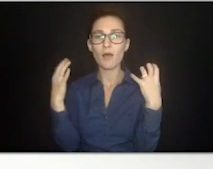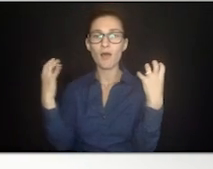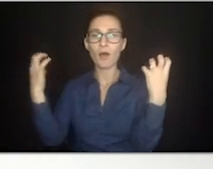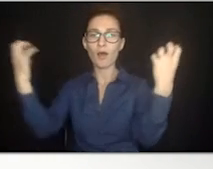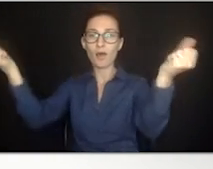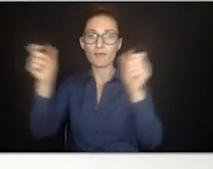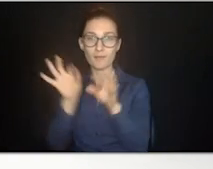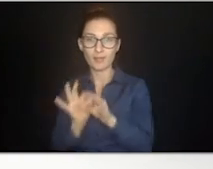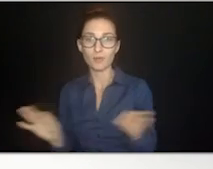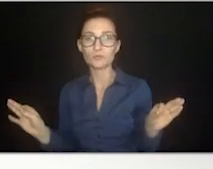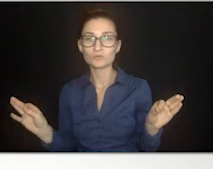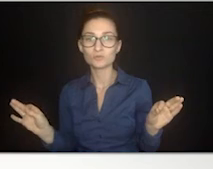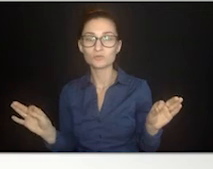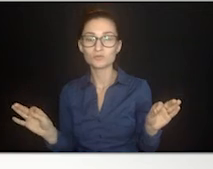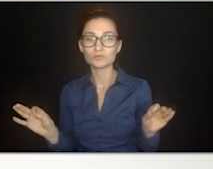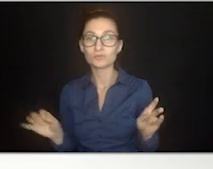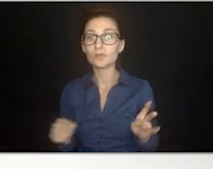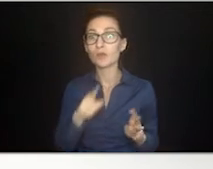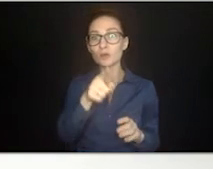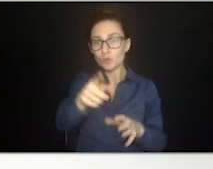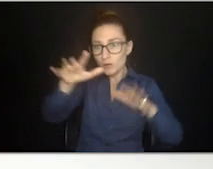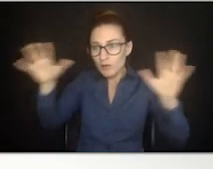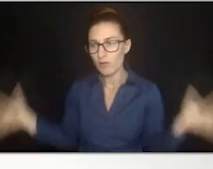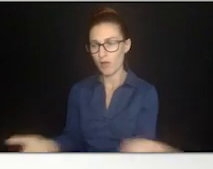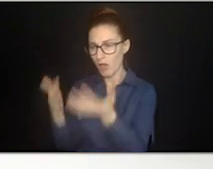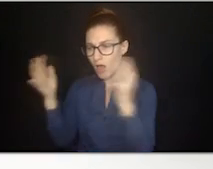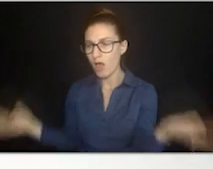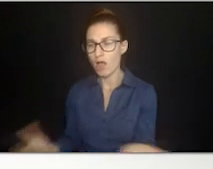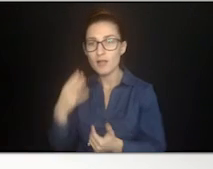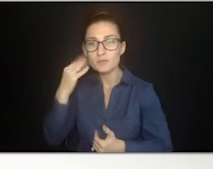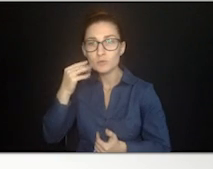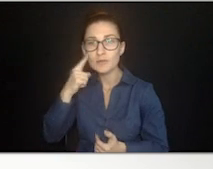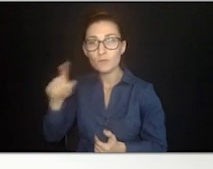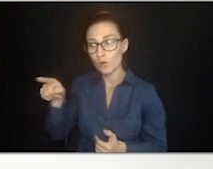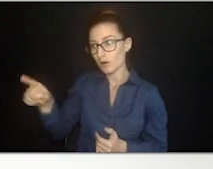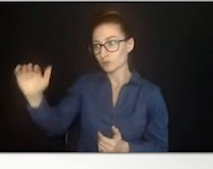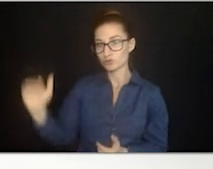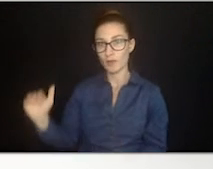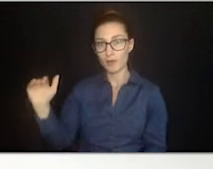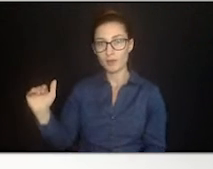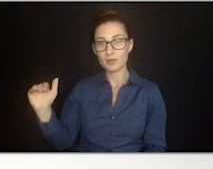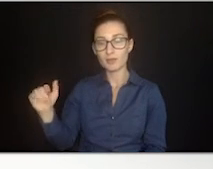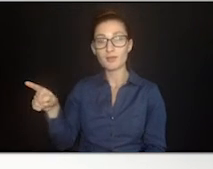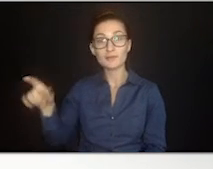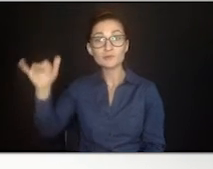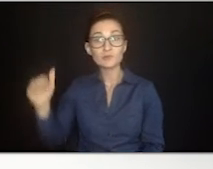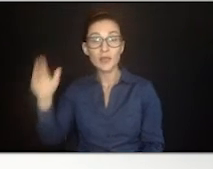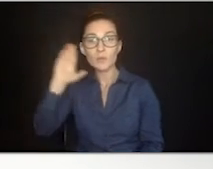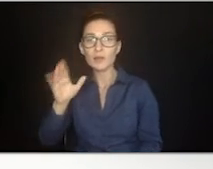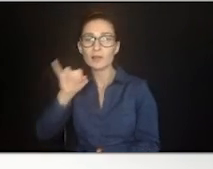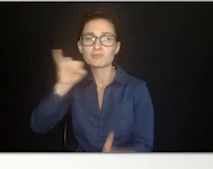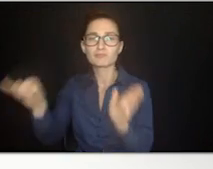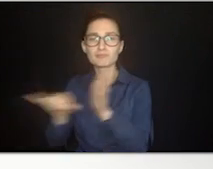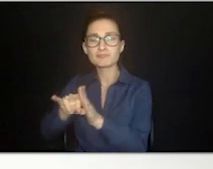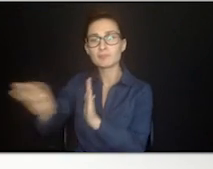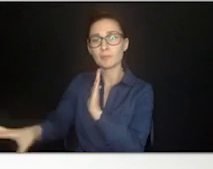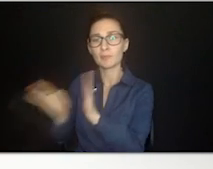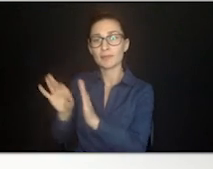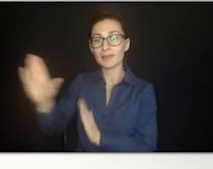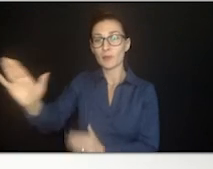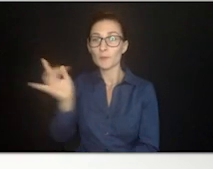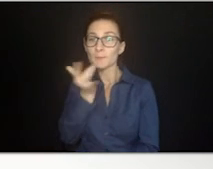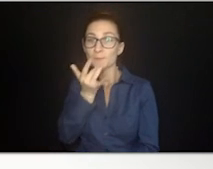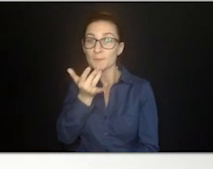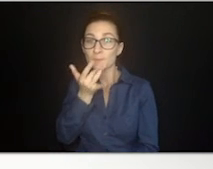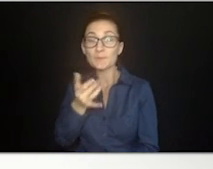language. Be the person that cultivates these experiences for your child. As children begin to identify which language modality they can